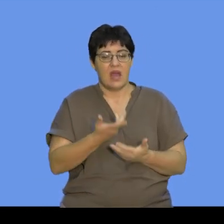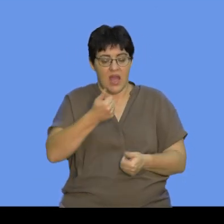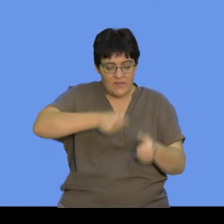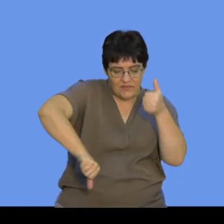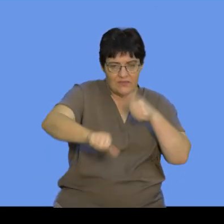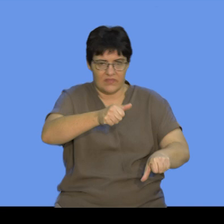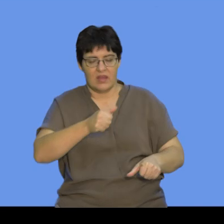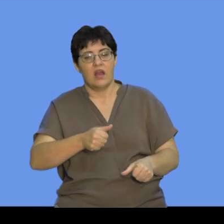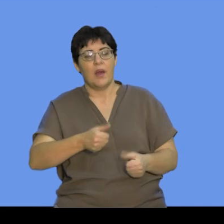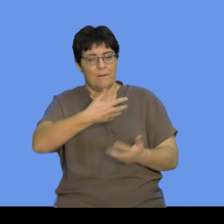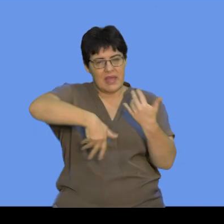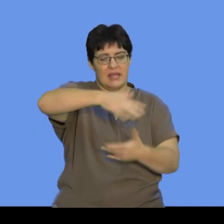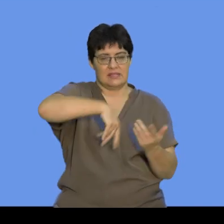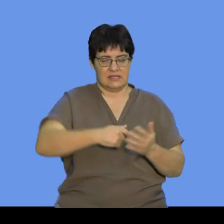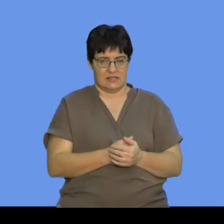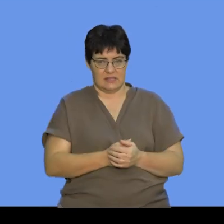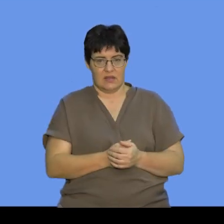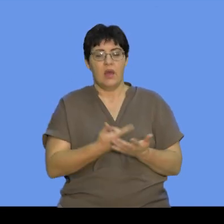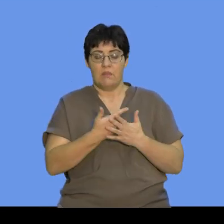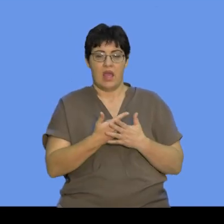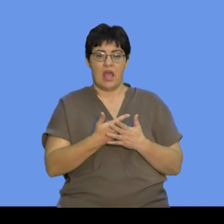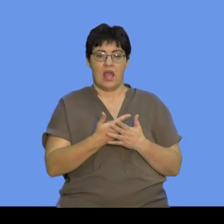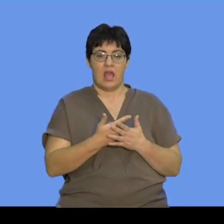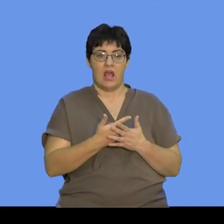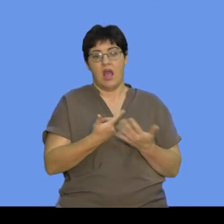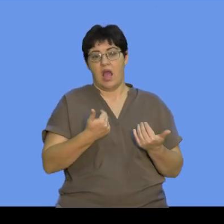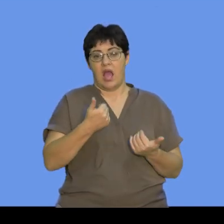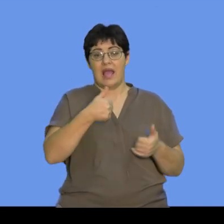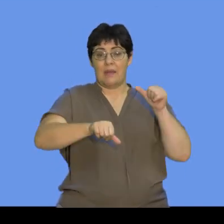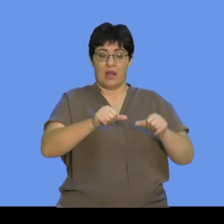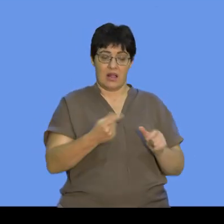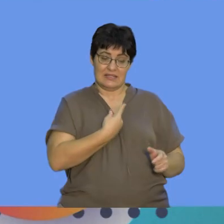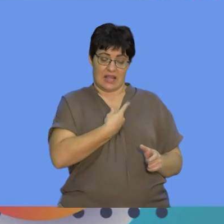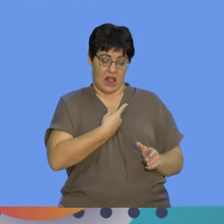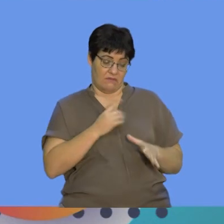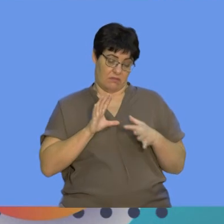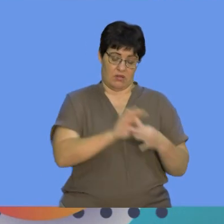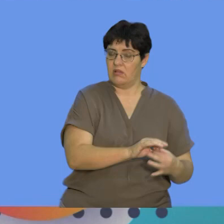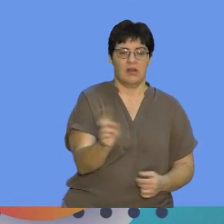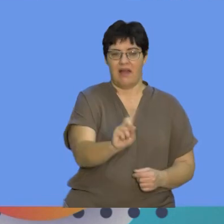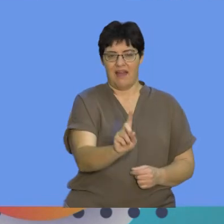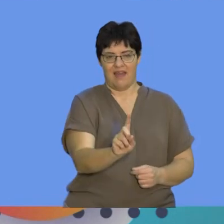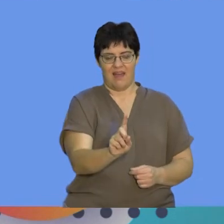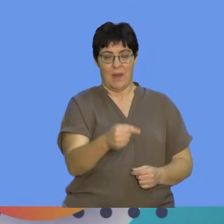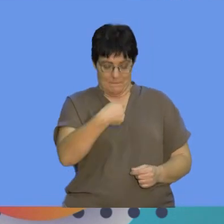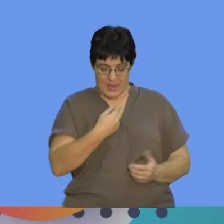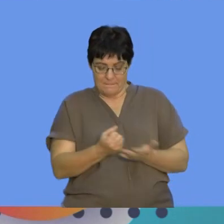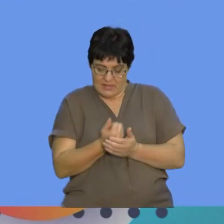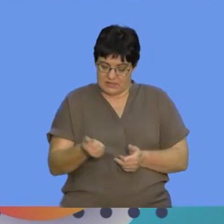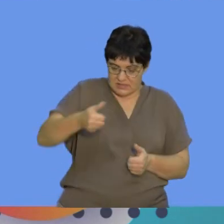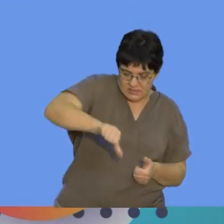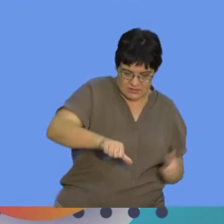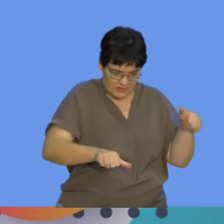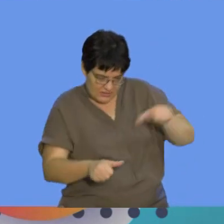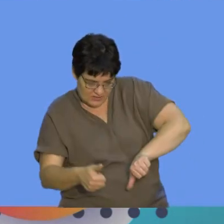okay? Without them chemically bonding. So in a mixture, typically what you have, you've got more than one substance. It